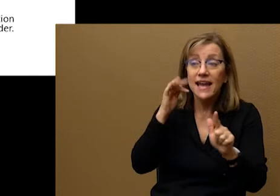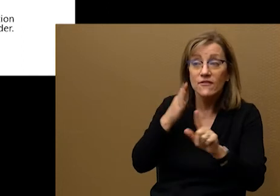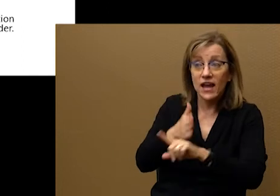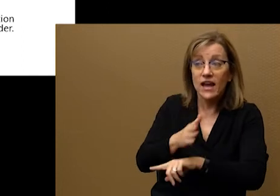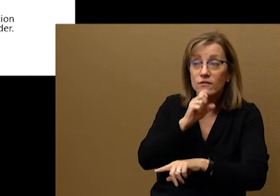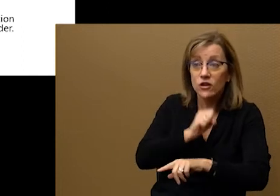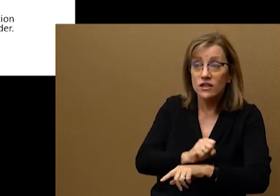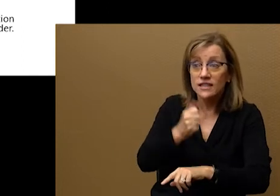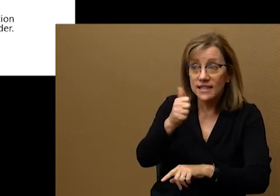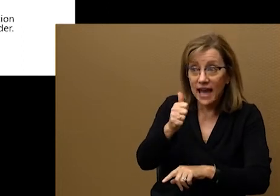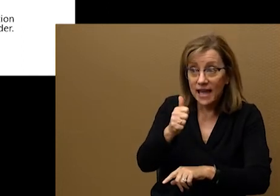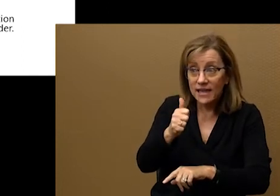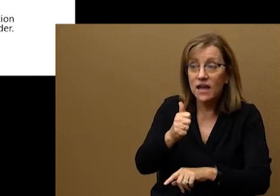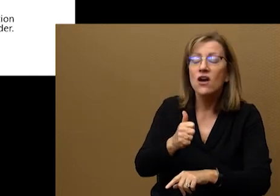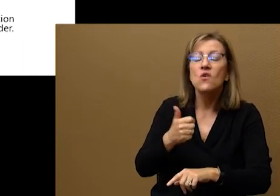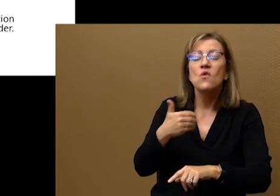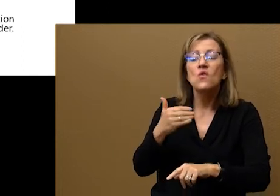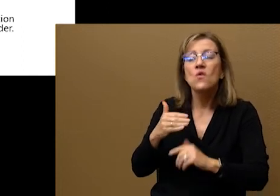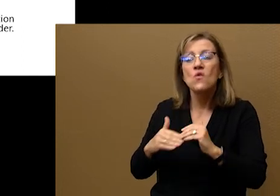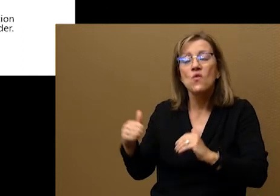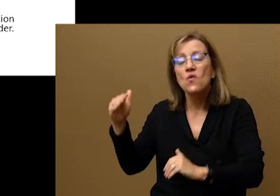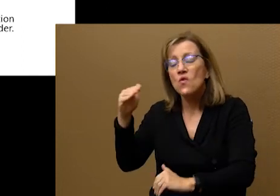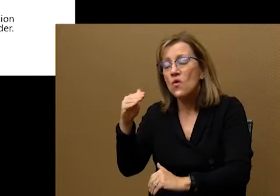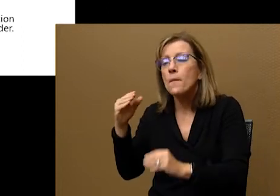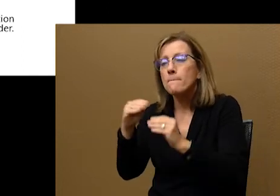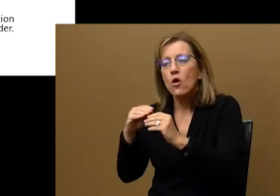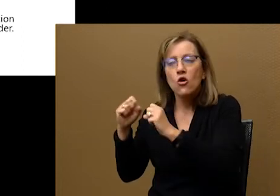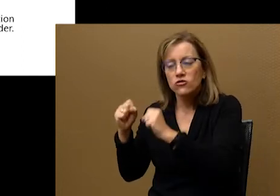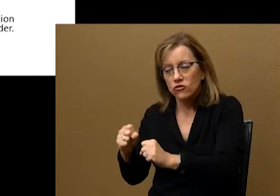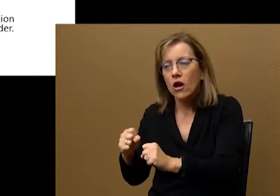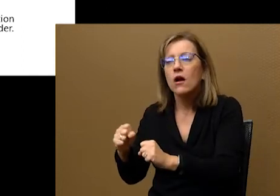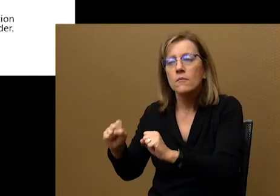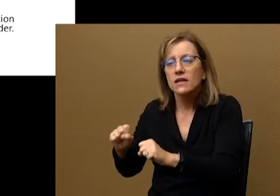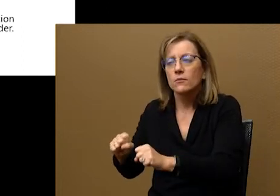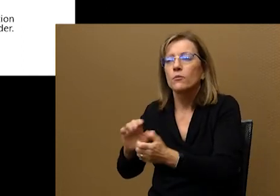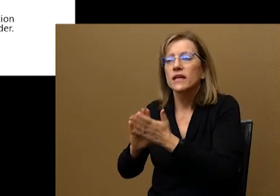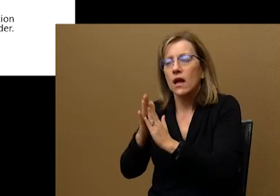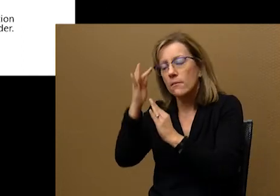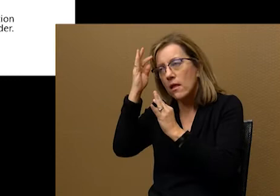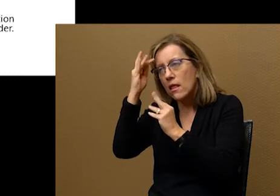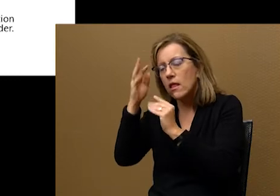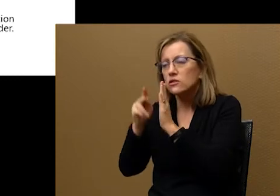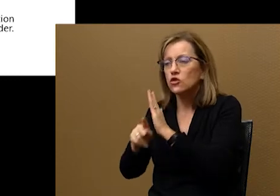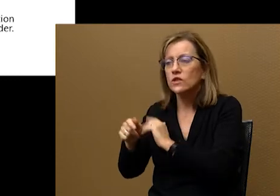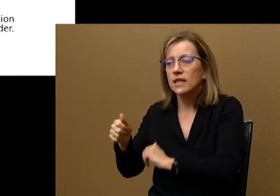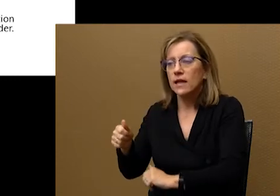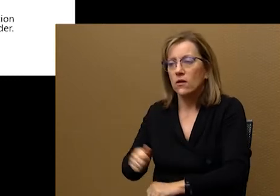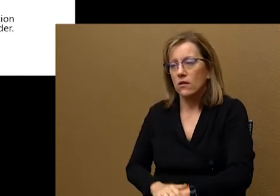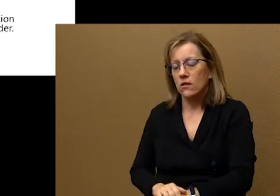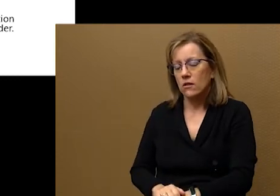sign language after age 10, they were far more likely to become suicidal later in life.